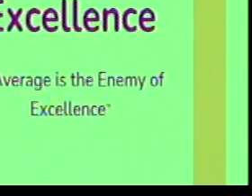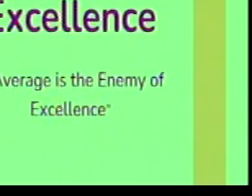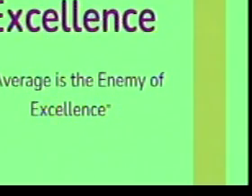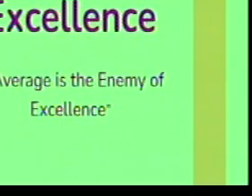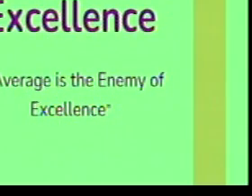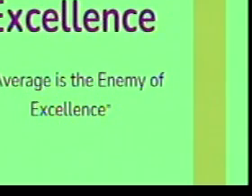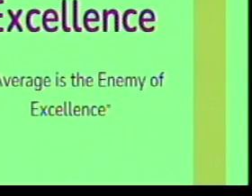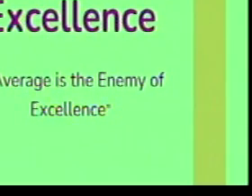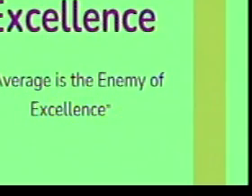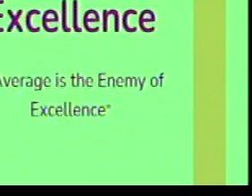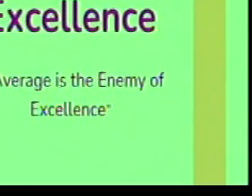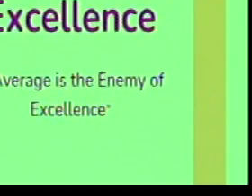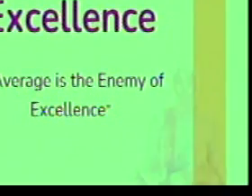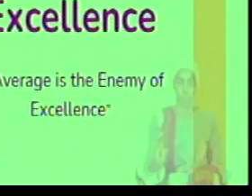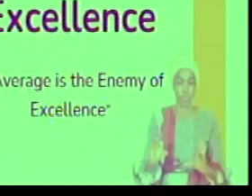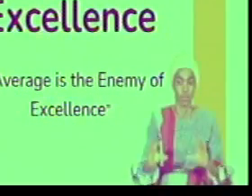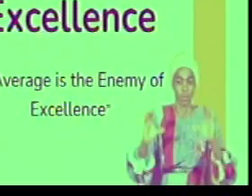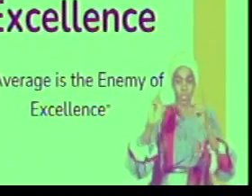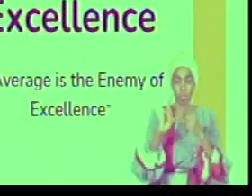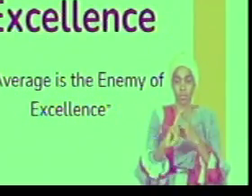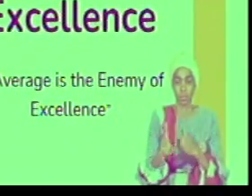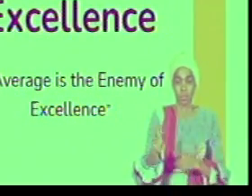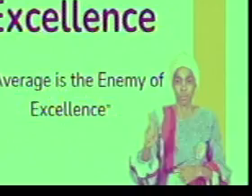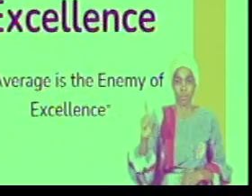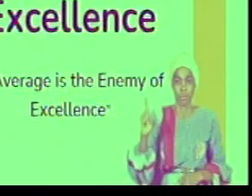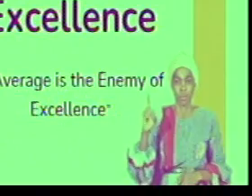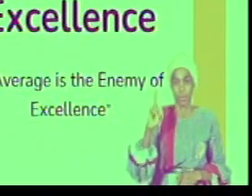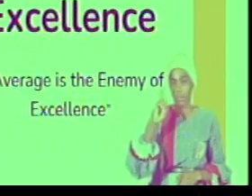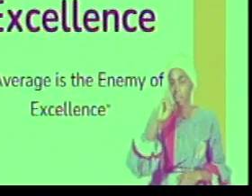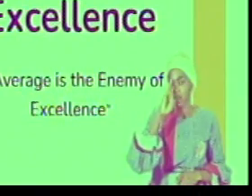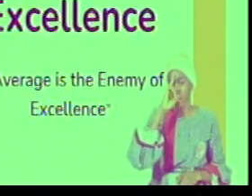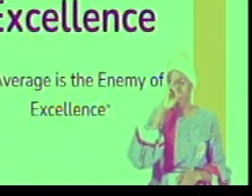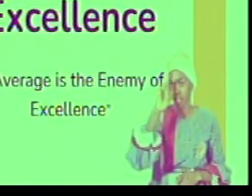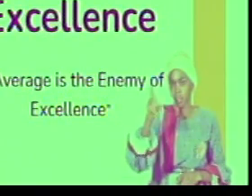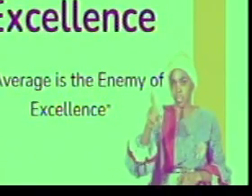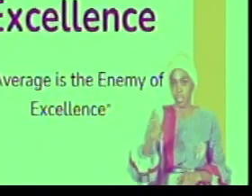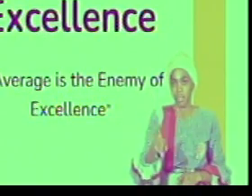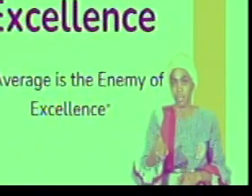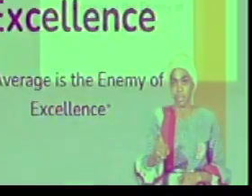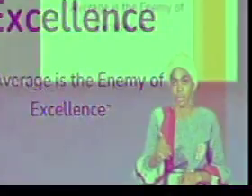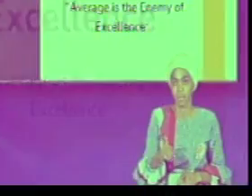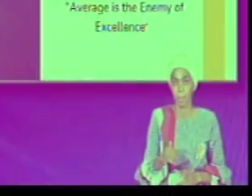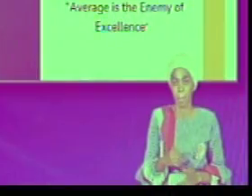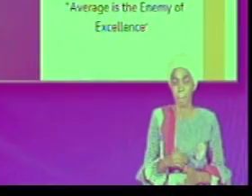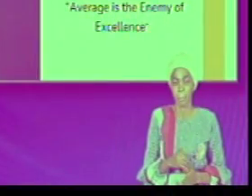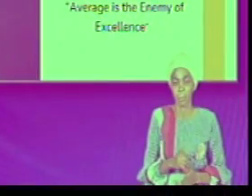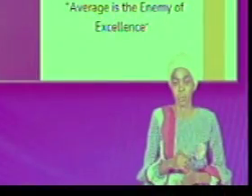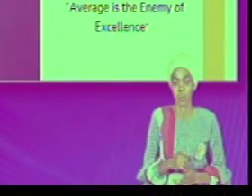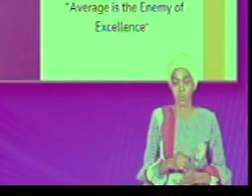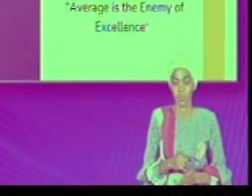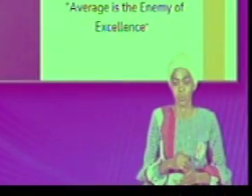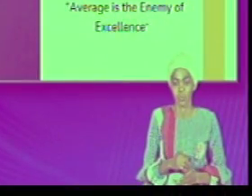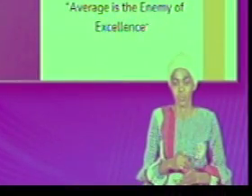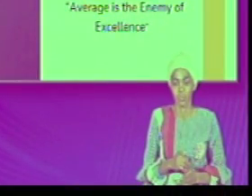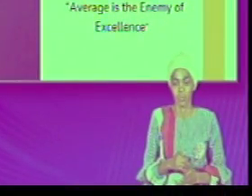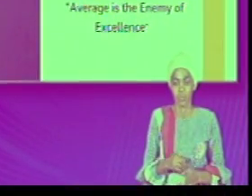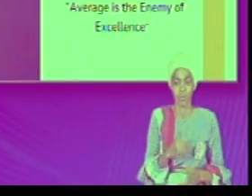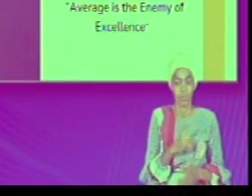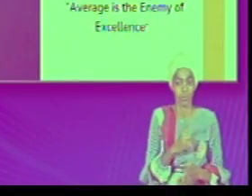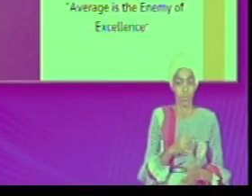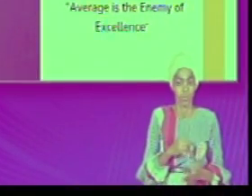of being extremely good or outstanding. Excellence is the opposite of